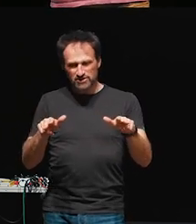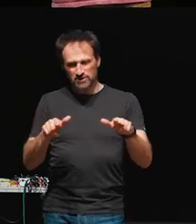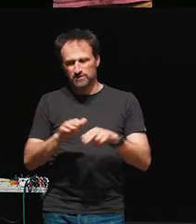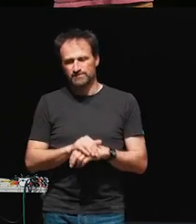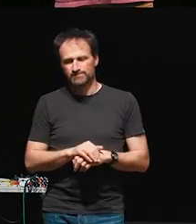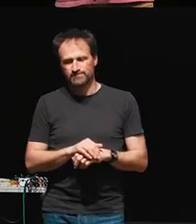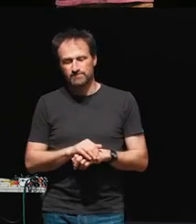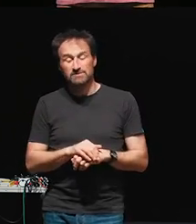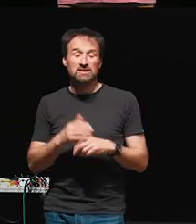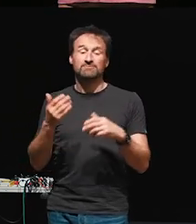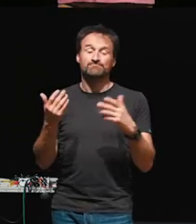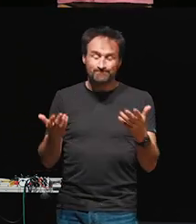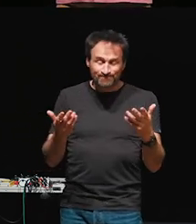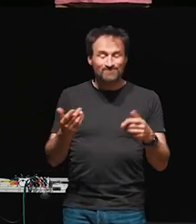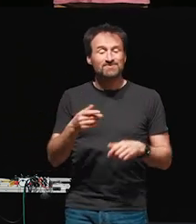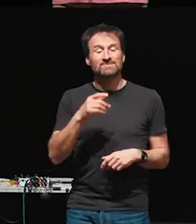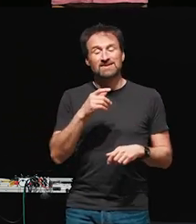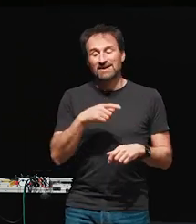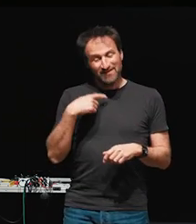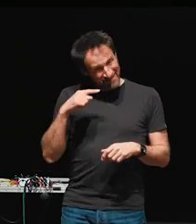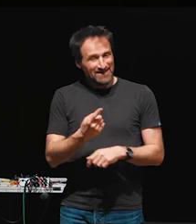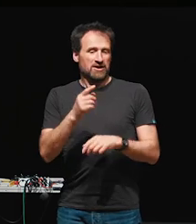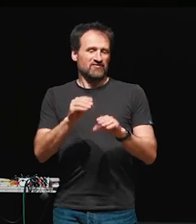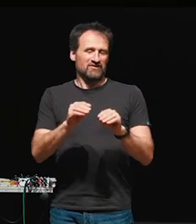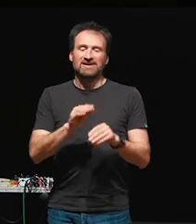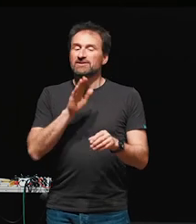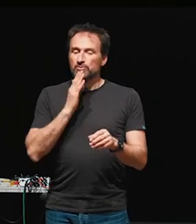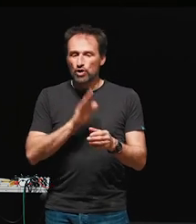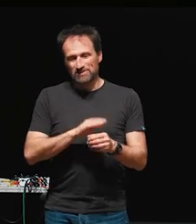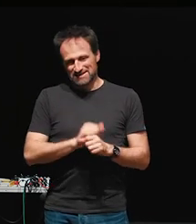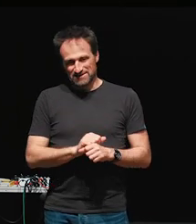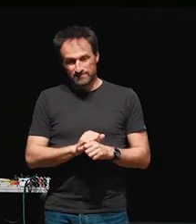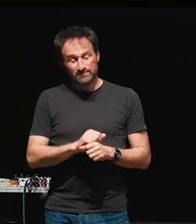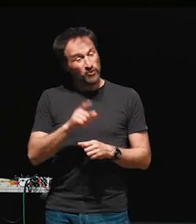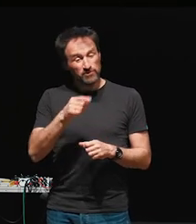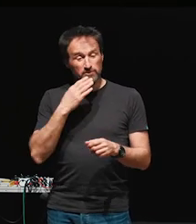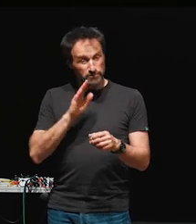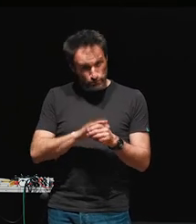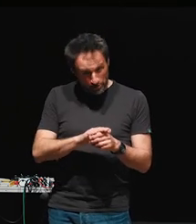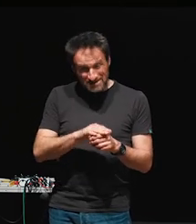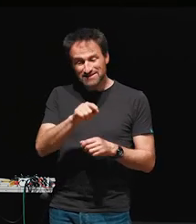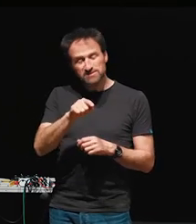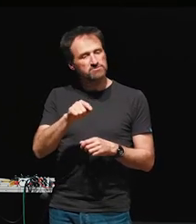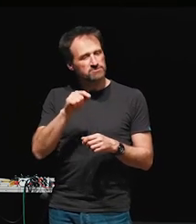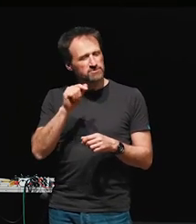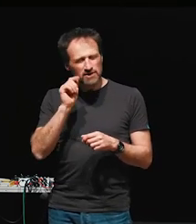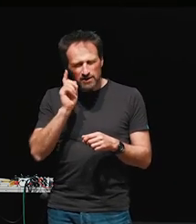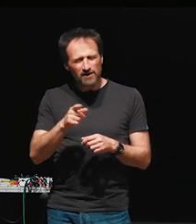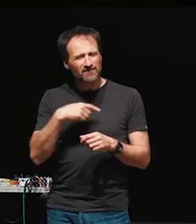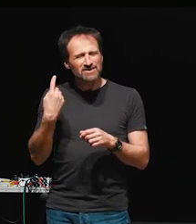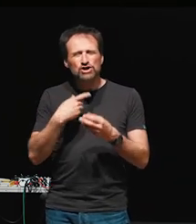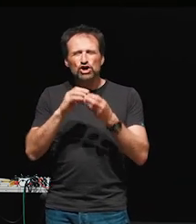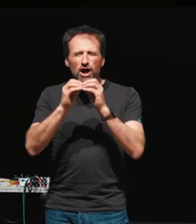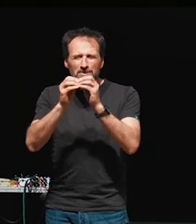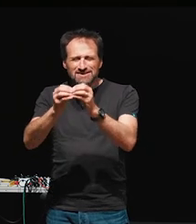use promises. As shown, it automatically reduces a lot of the complicated stuff that we normally have to set up.